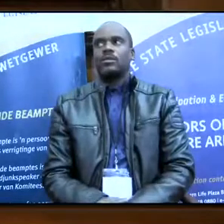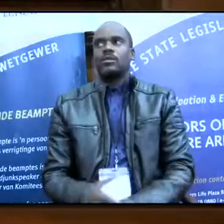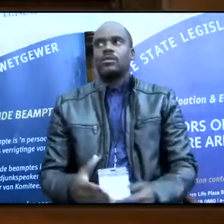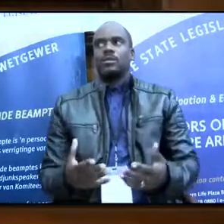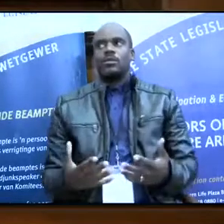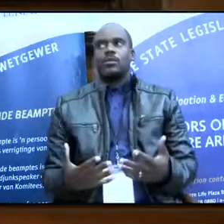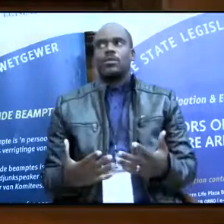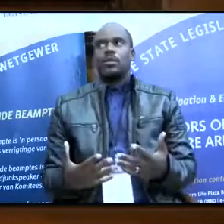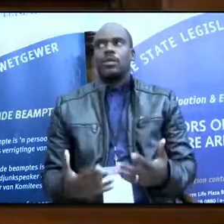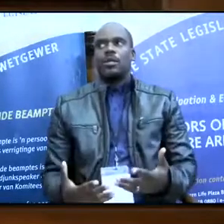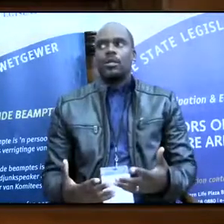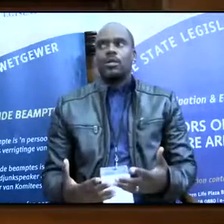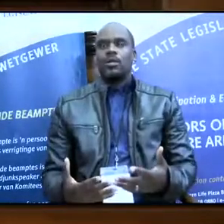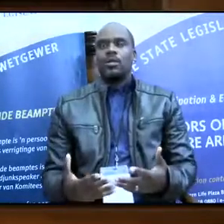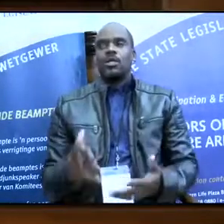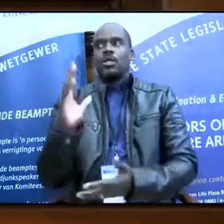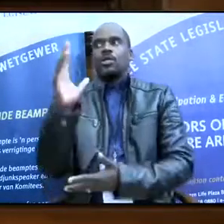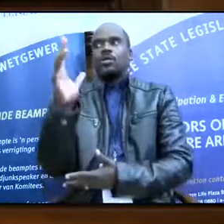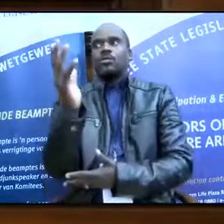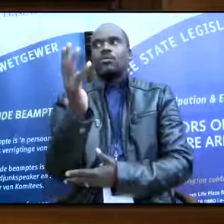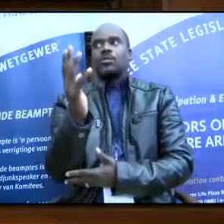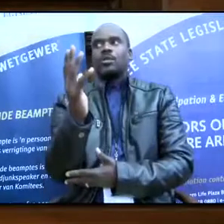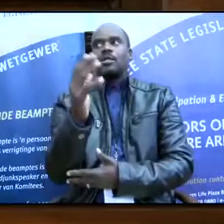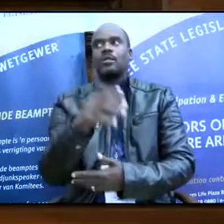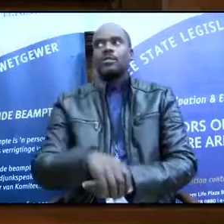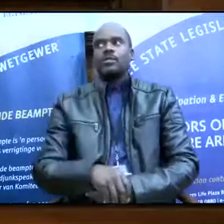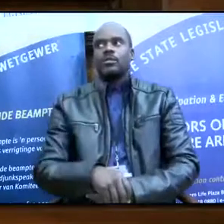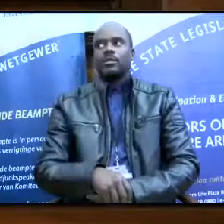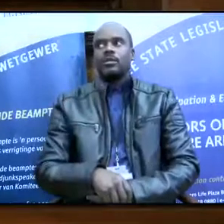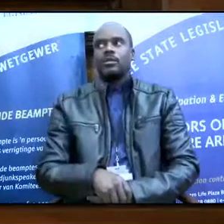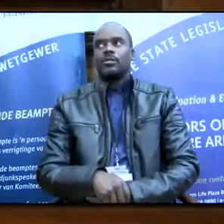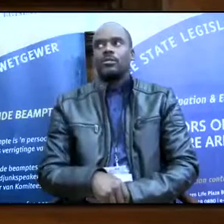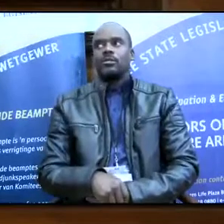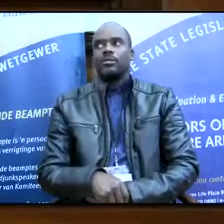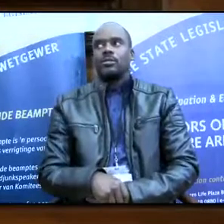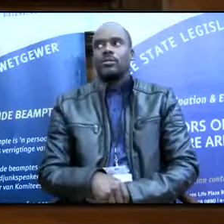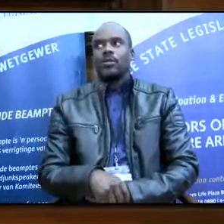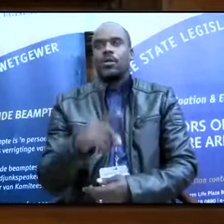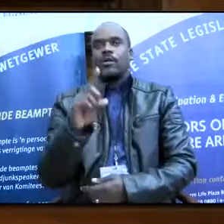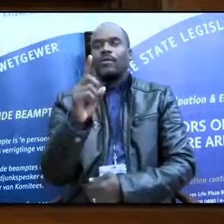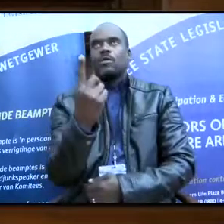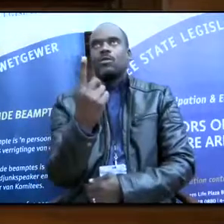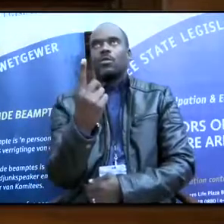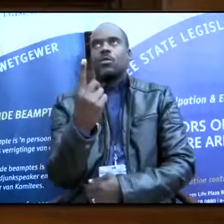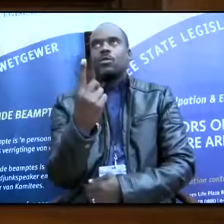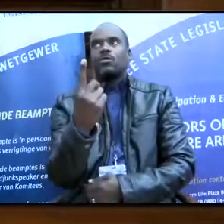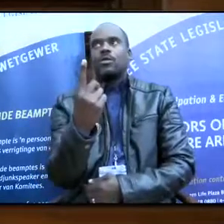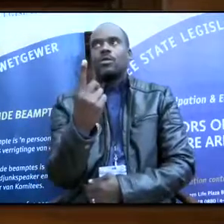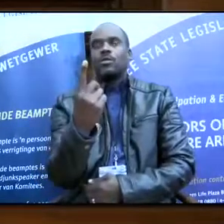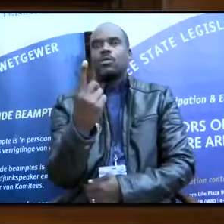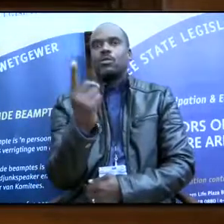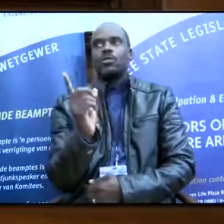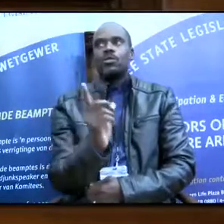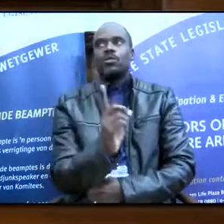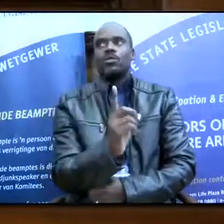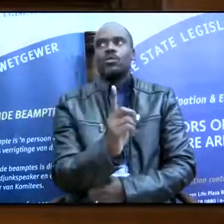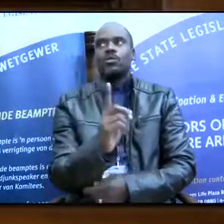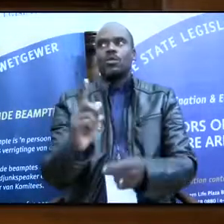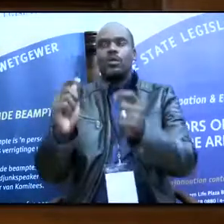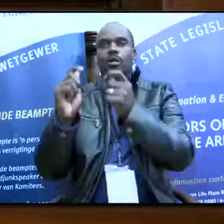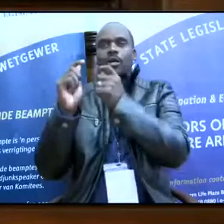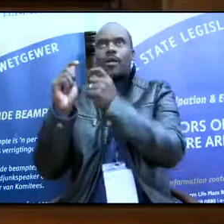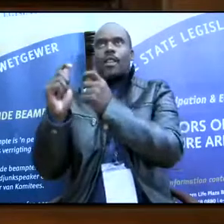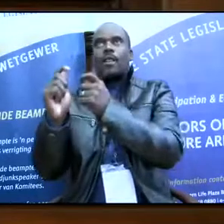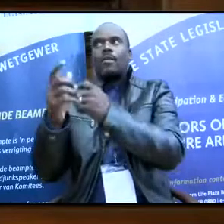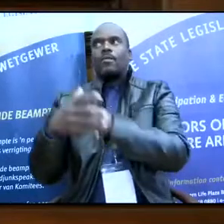to the presentations let's play our program and the first one then we'll go to the honorable emcee for